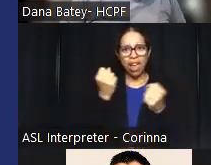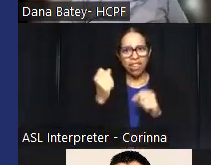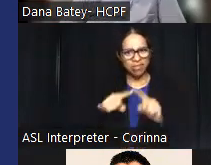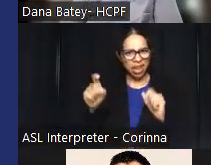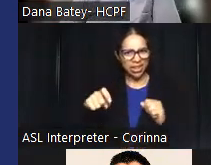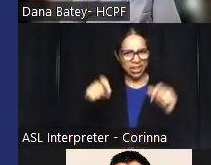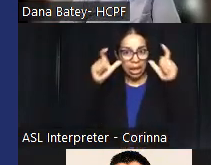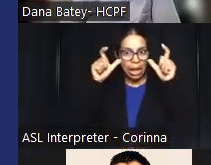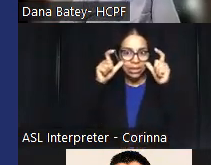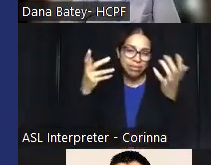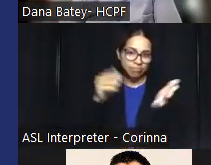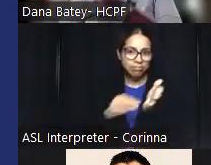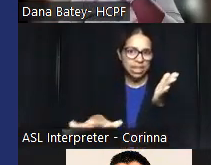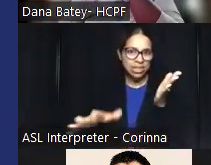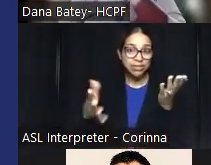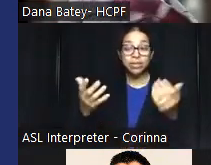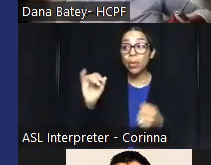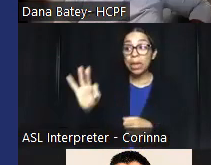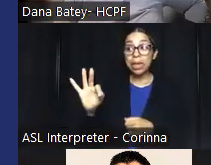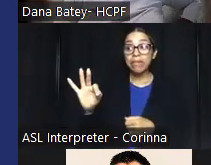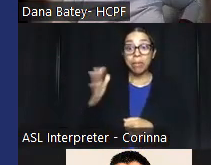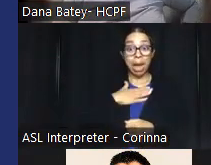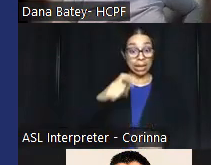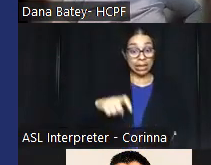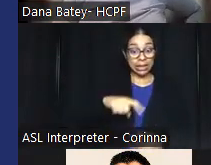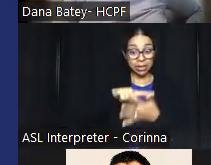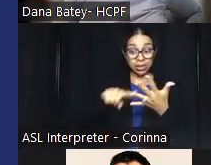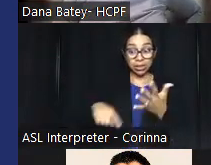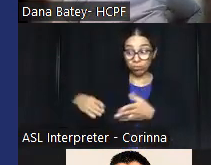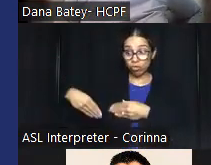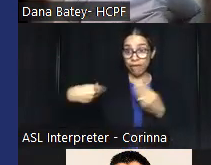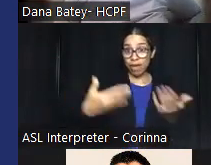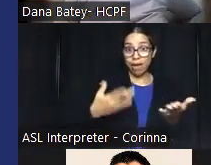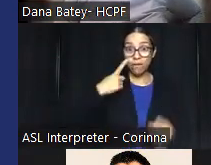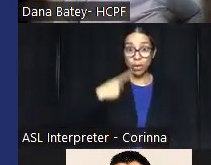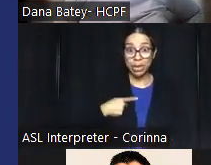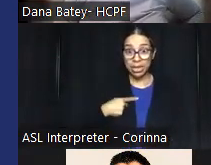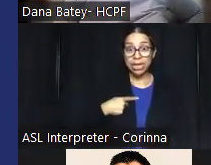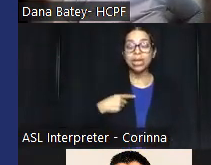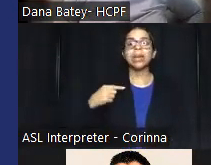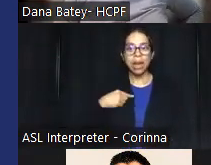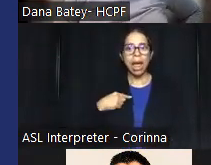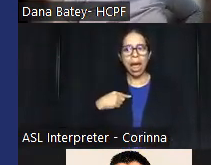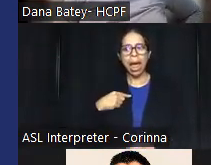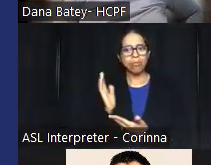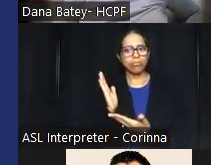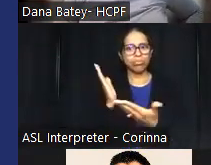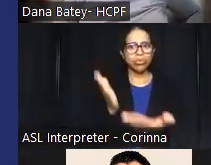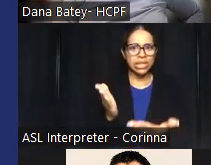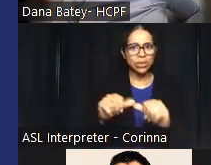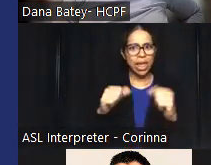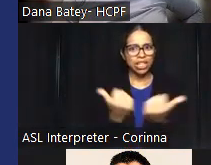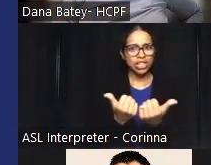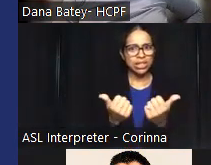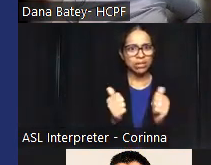I needed and I could bring it to the agency with me, then no matter where I go